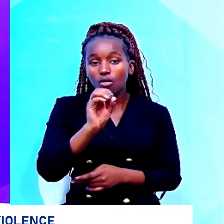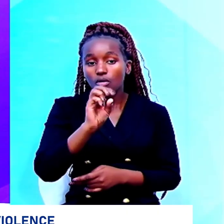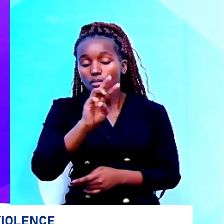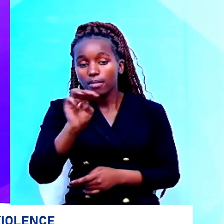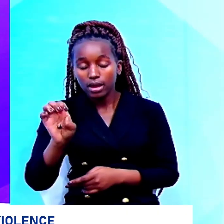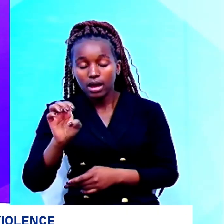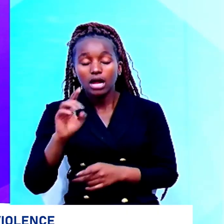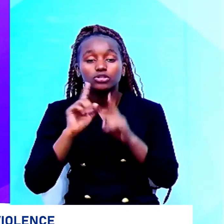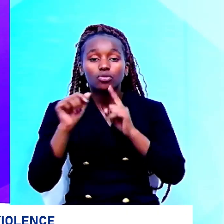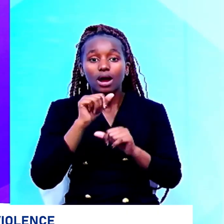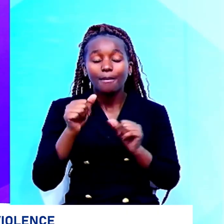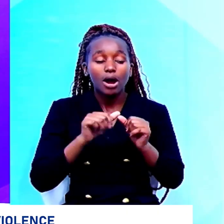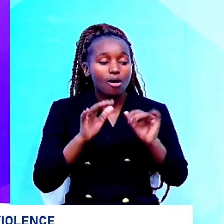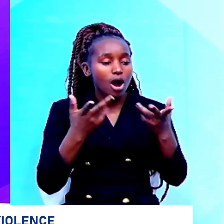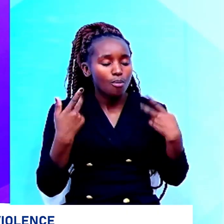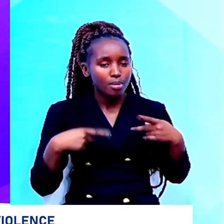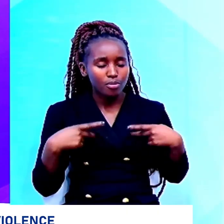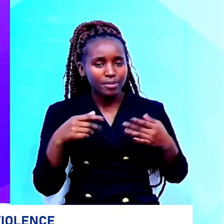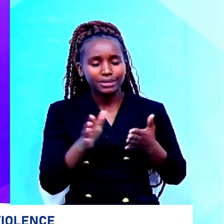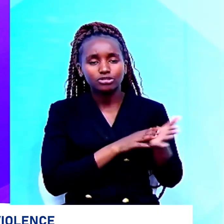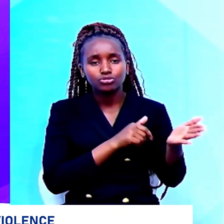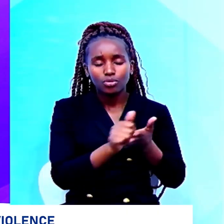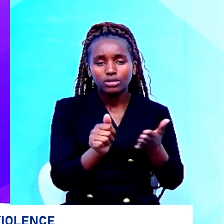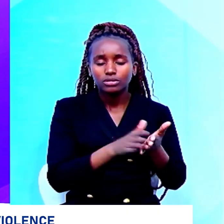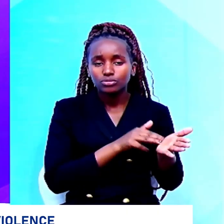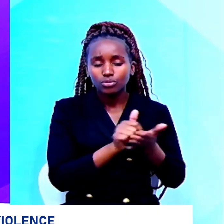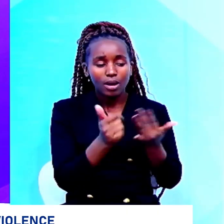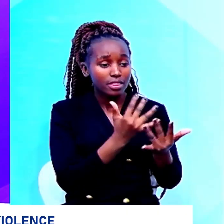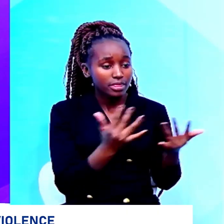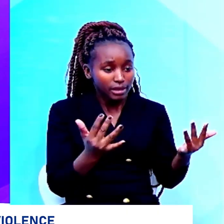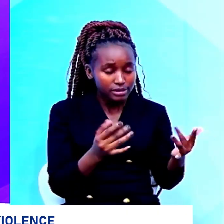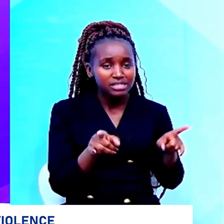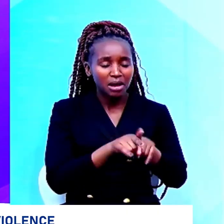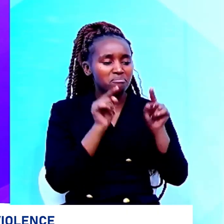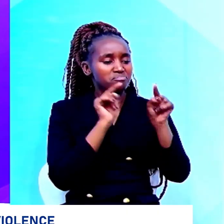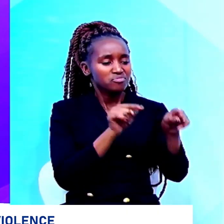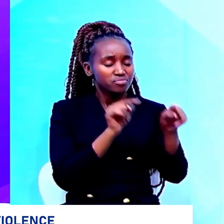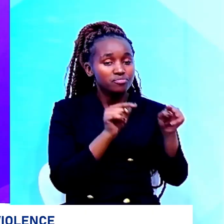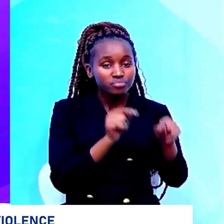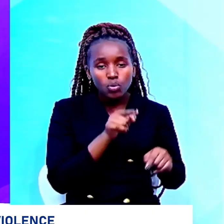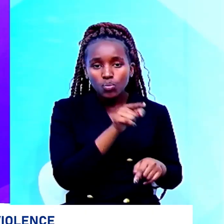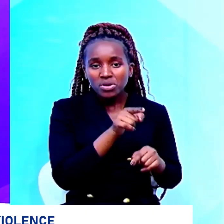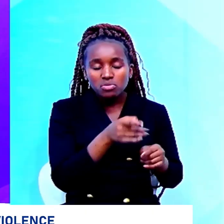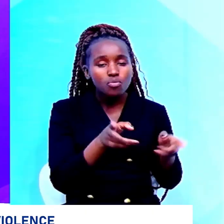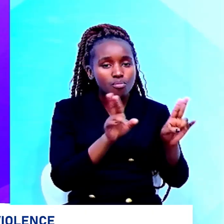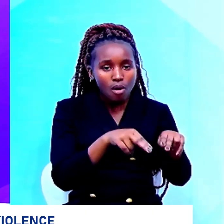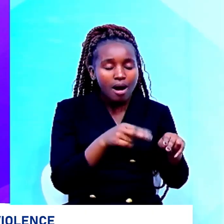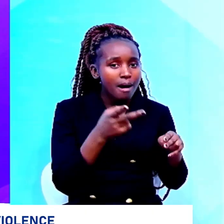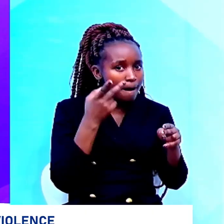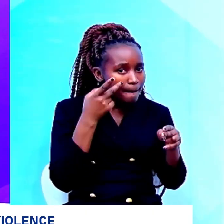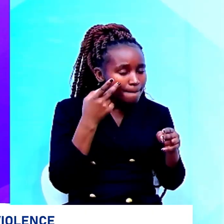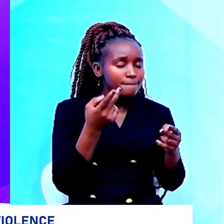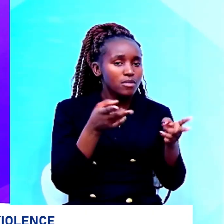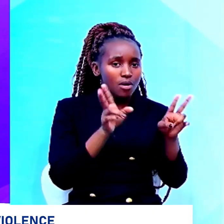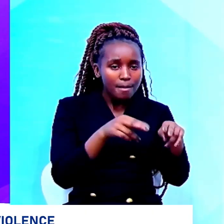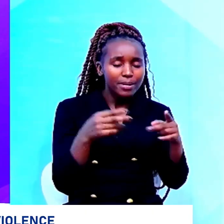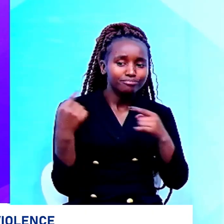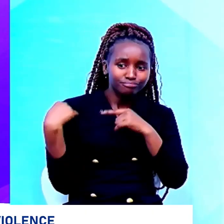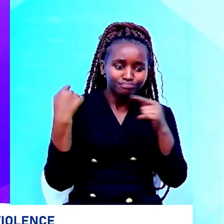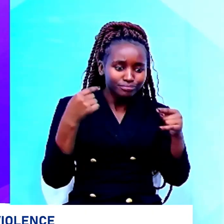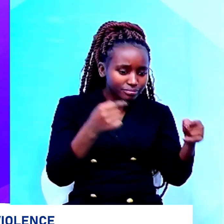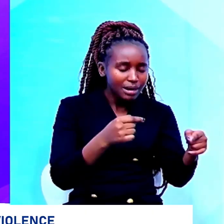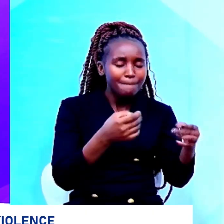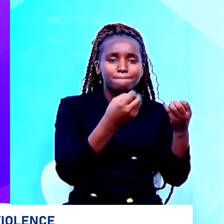denounced the looting and destruction of property that has become a recurring feature whenever protests take